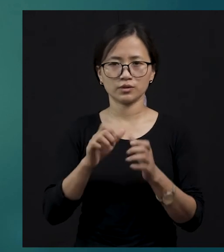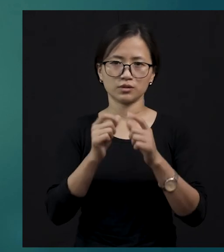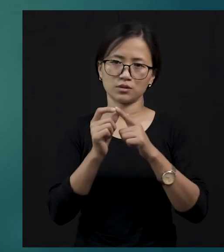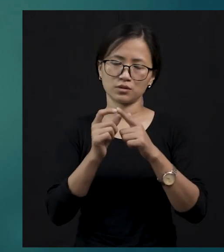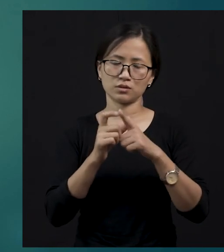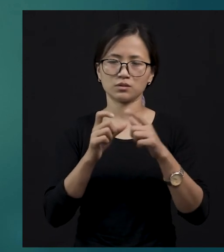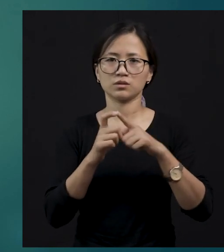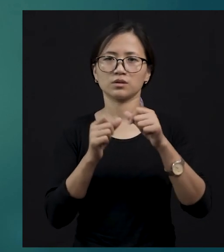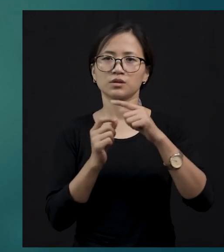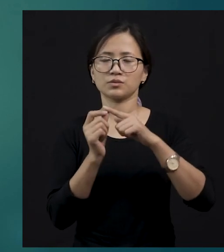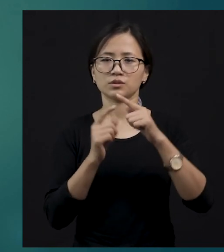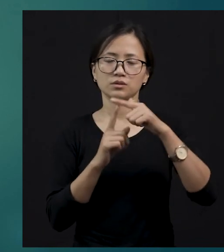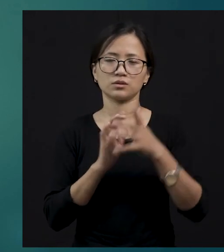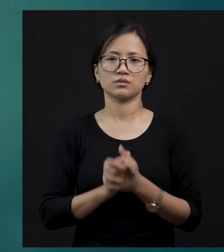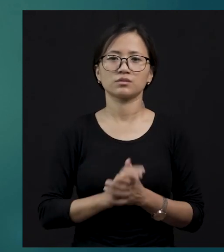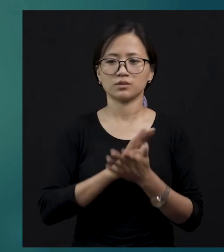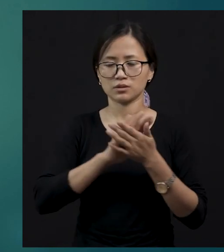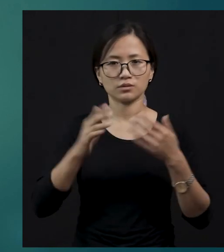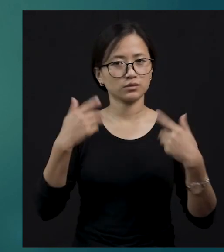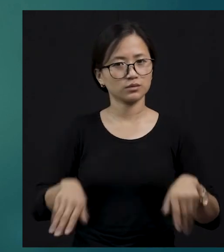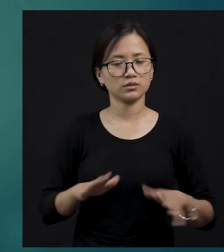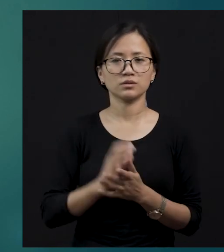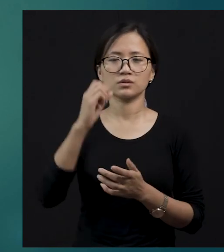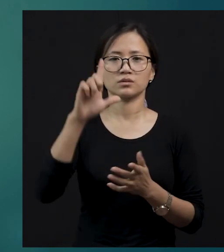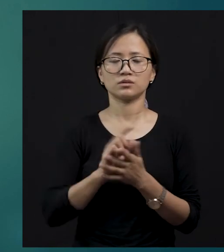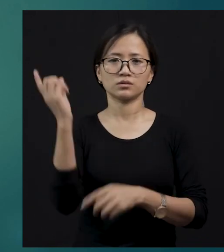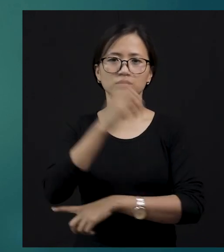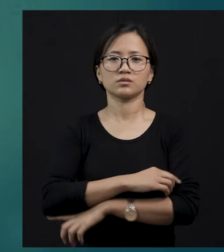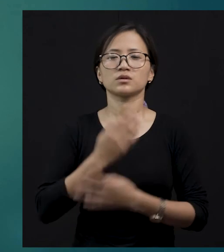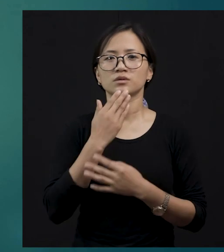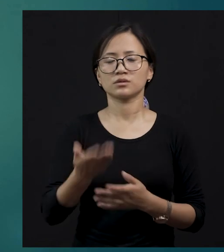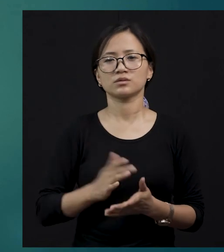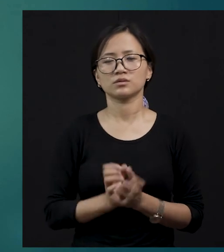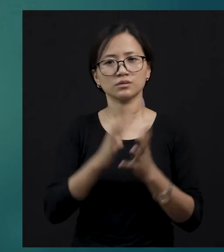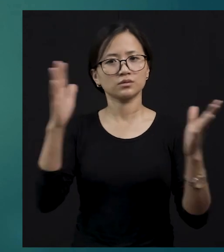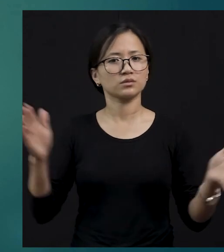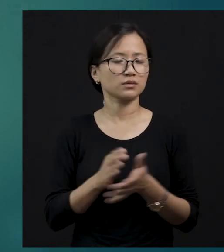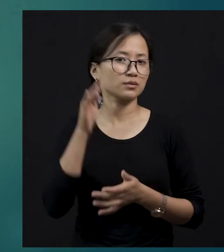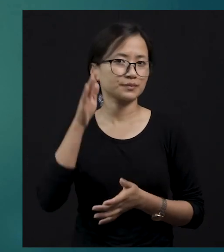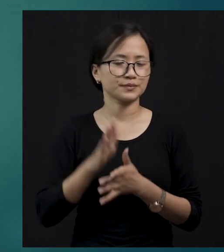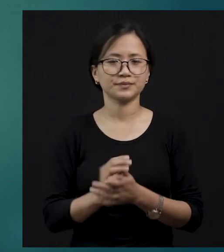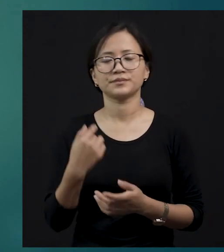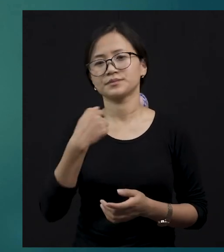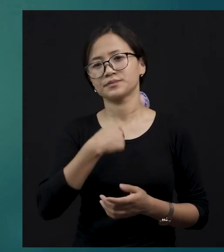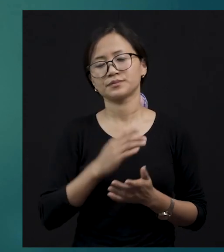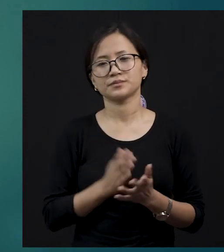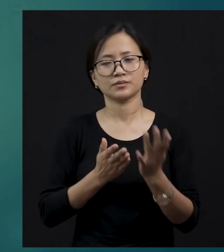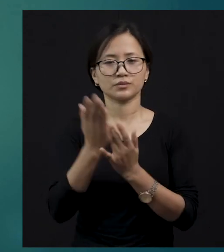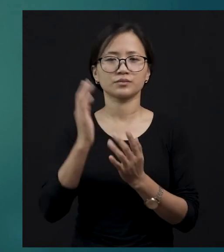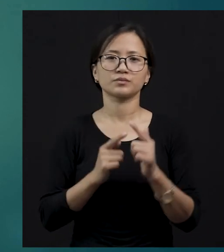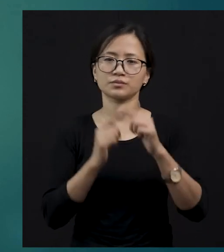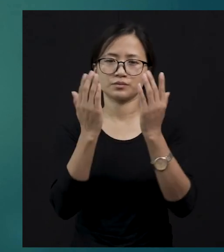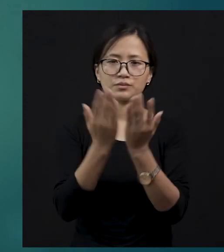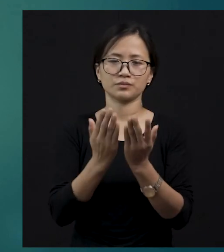likewise, animals are like that. With this, we are going to end our class for today. I want to thank you all so much for listening to me, and please go through your